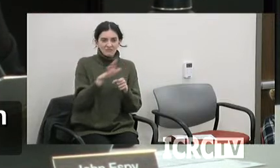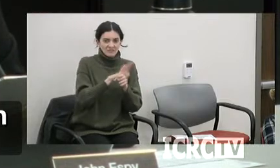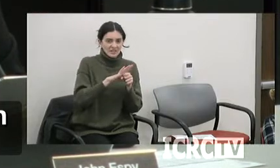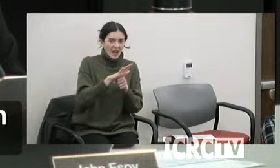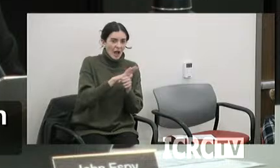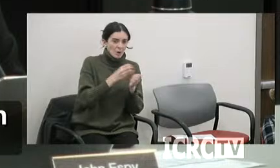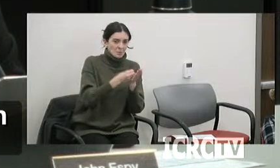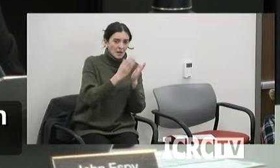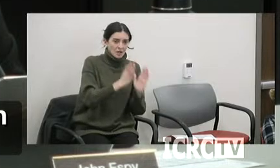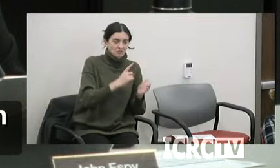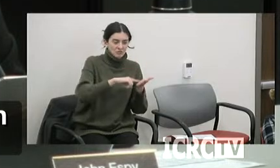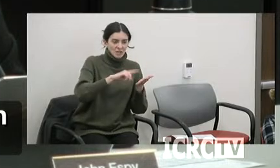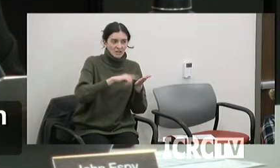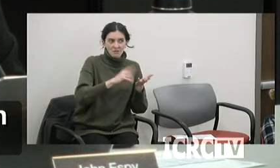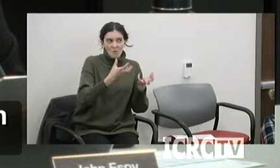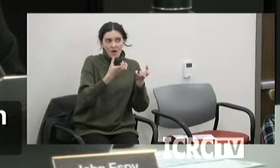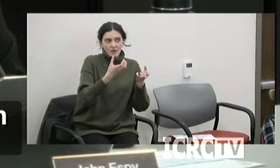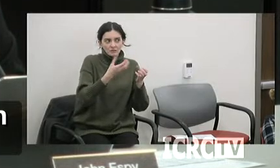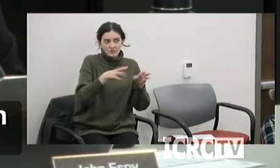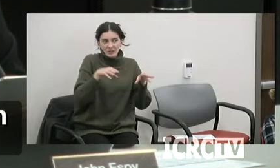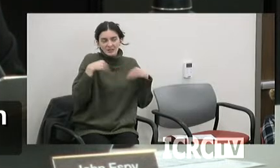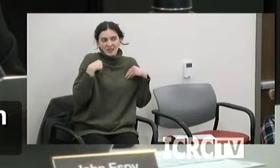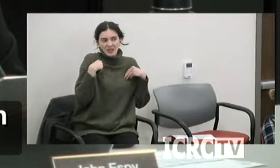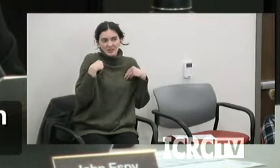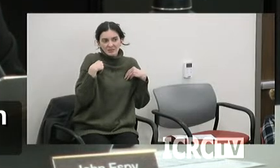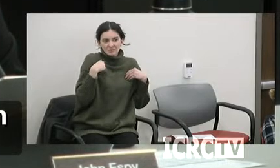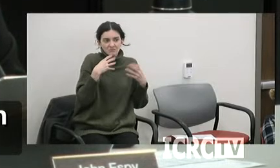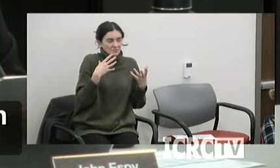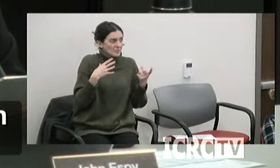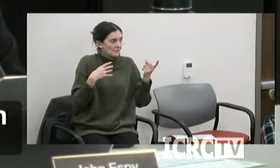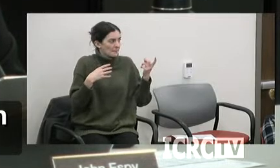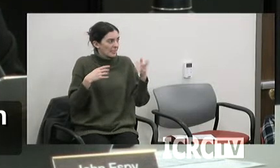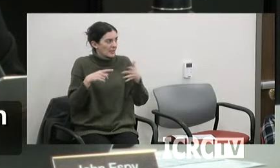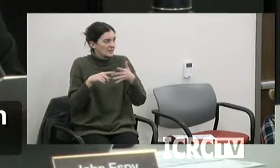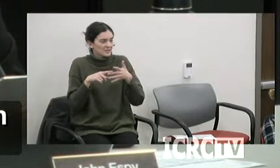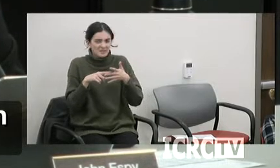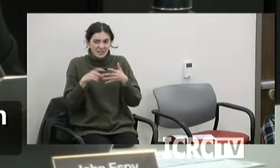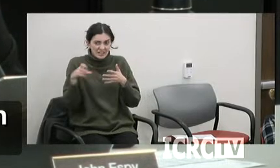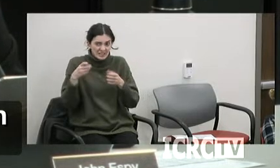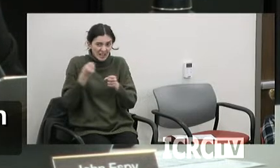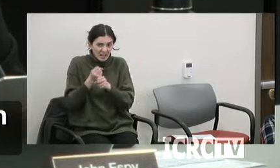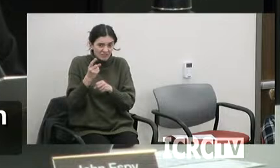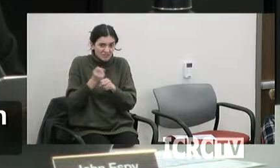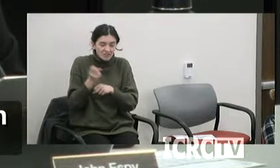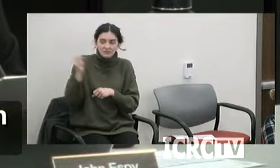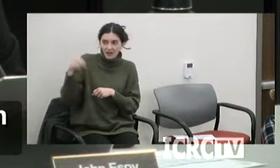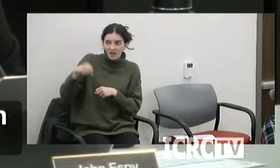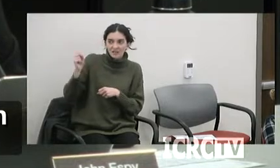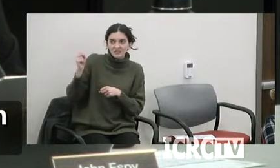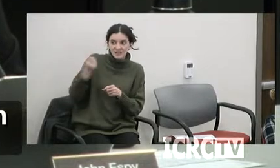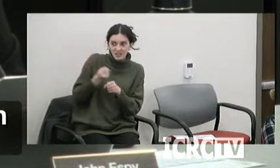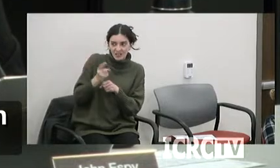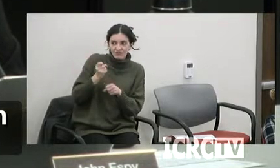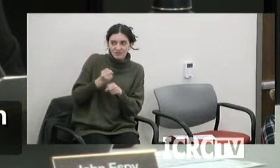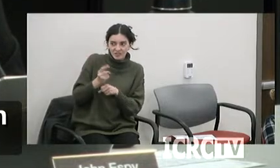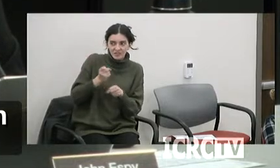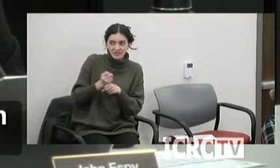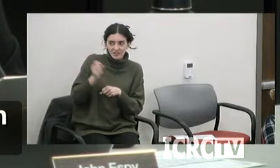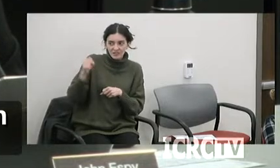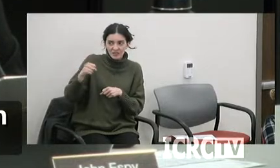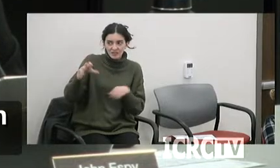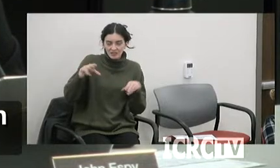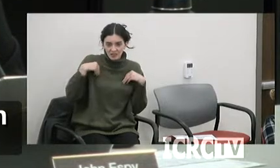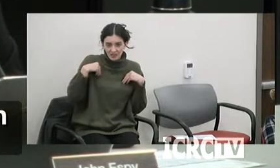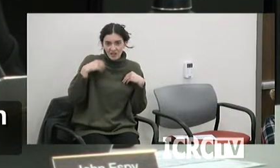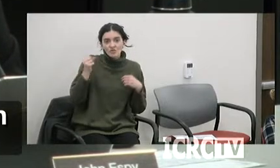for consideration of approval. Is this something we've done annually? Yes. And we So just, you're going to see a 2024